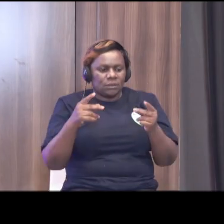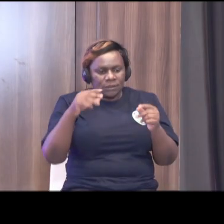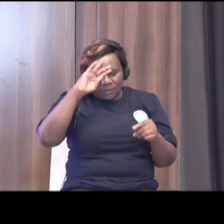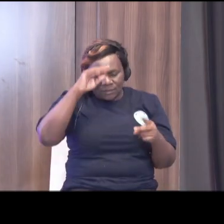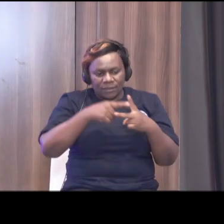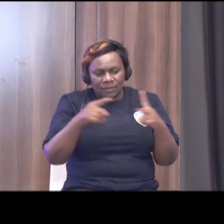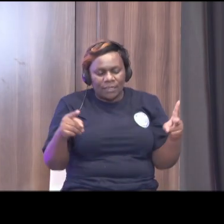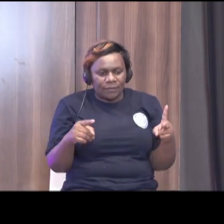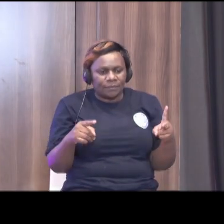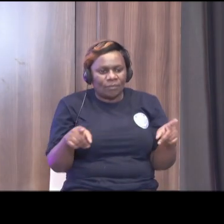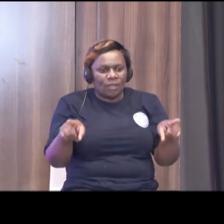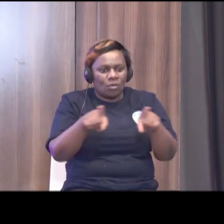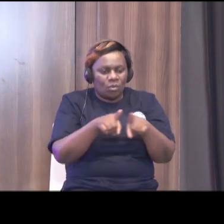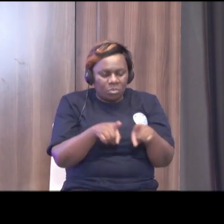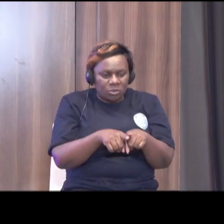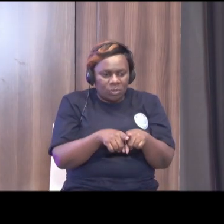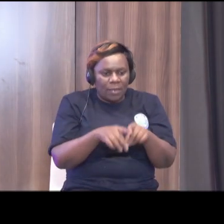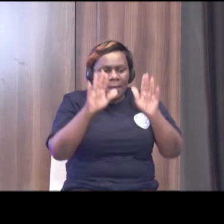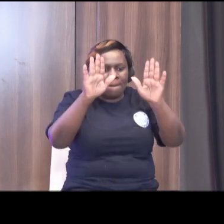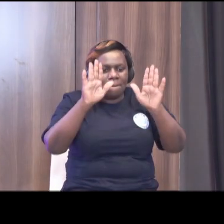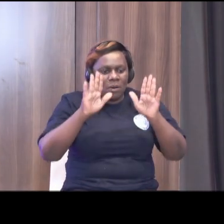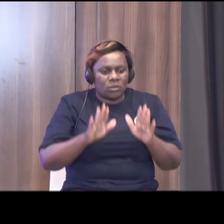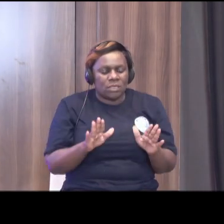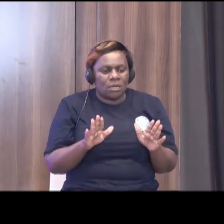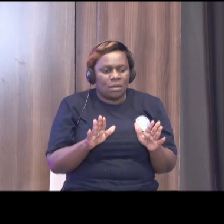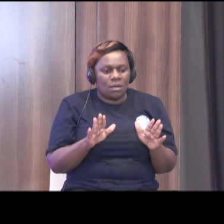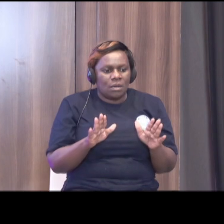cases. So also it was important for